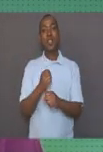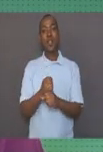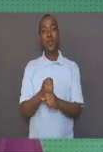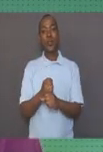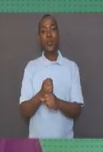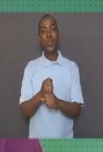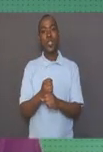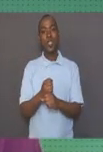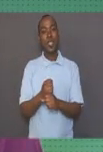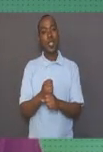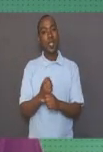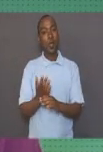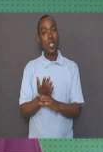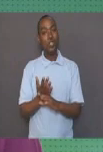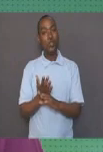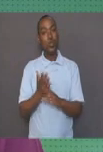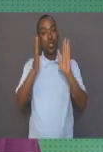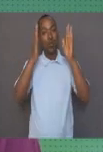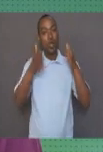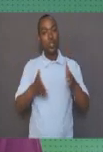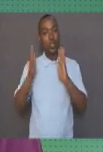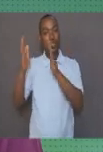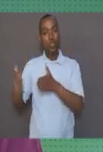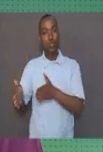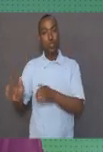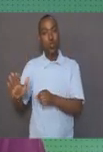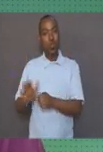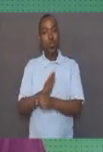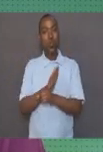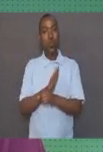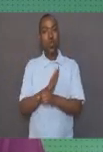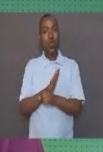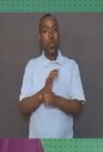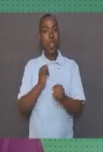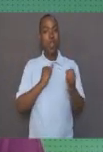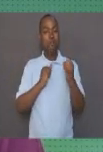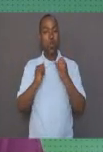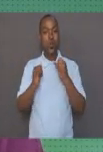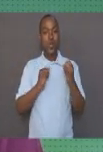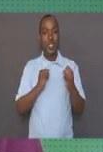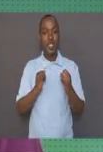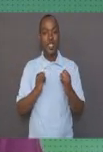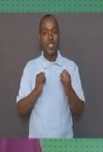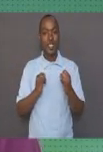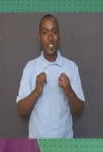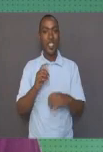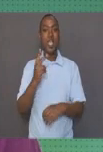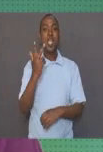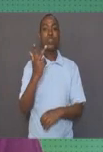please complete your tables by filling in the information about the